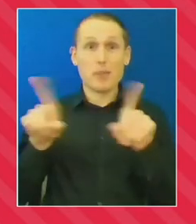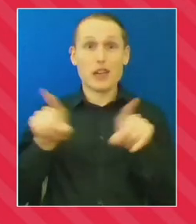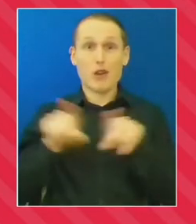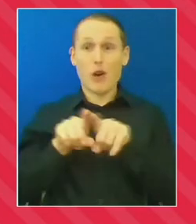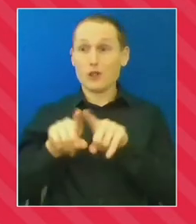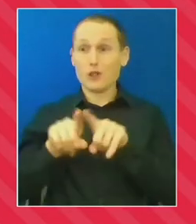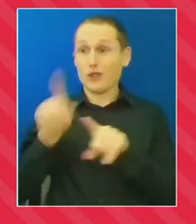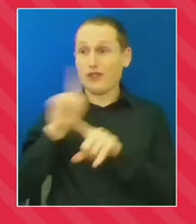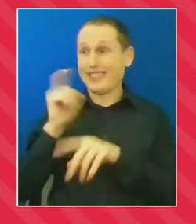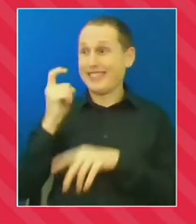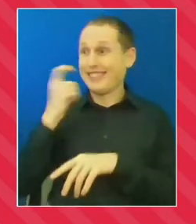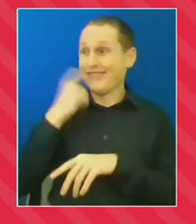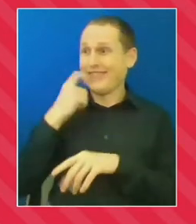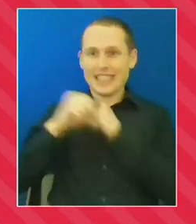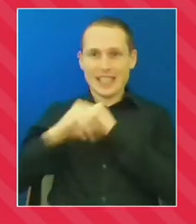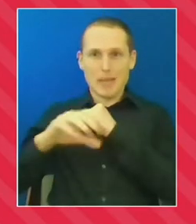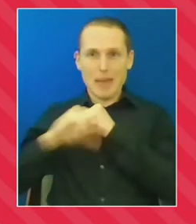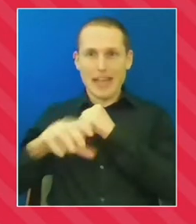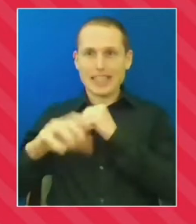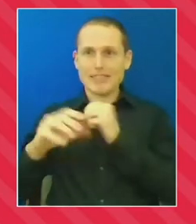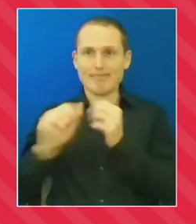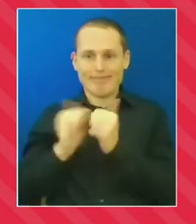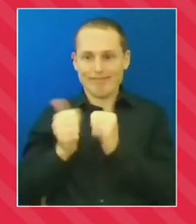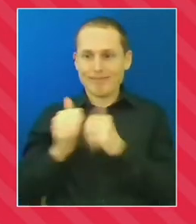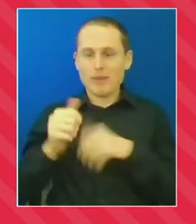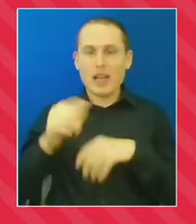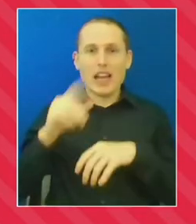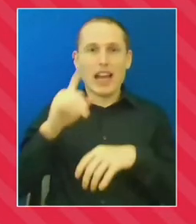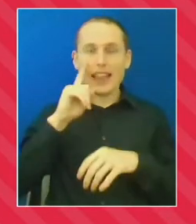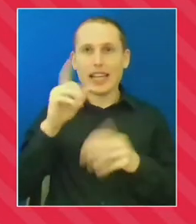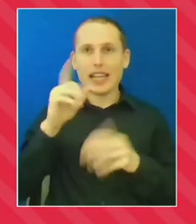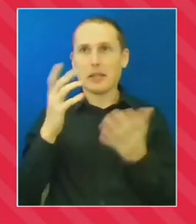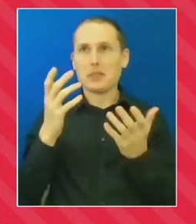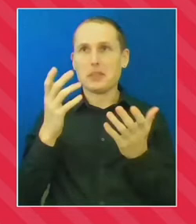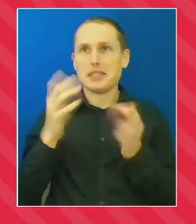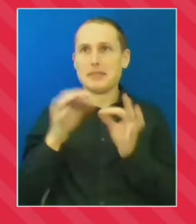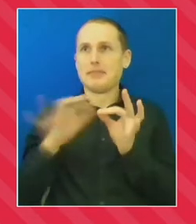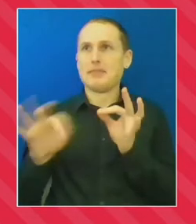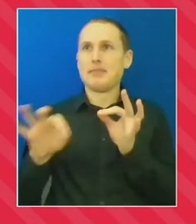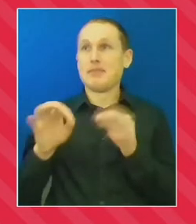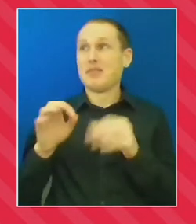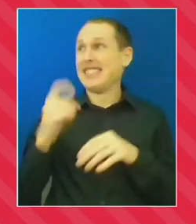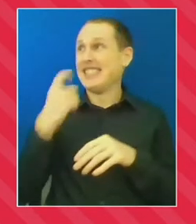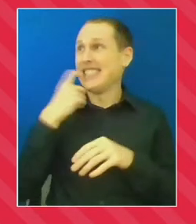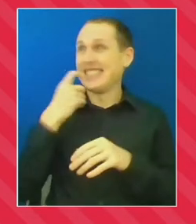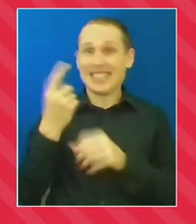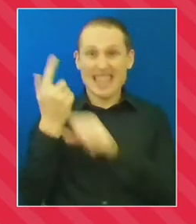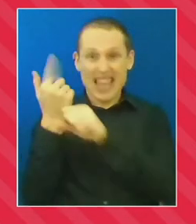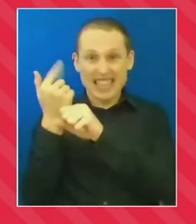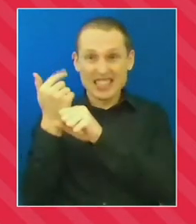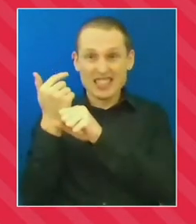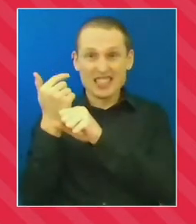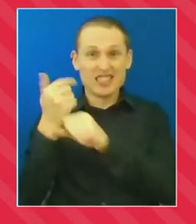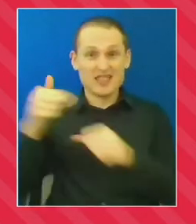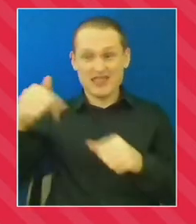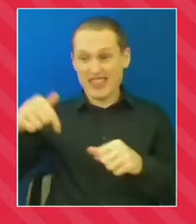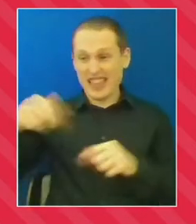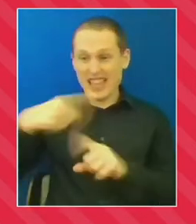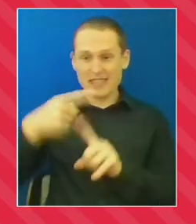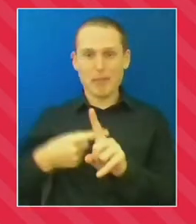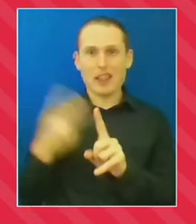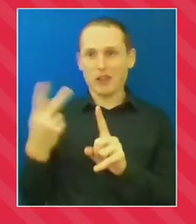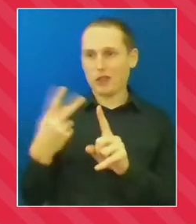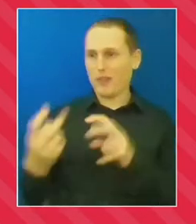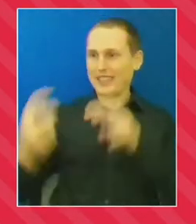Love campaign. I think it was just this time last year that we sat down to talk.